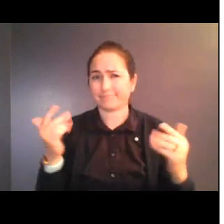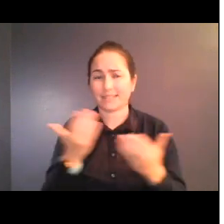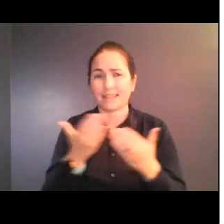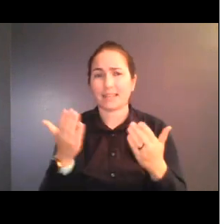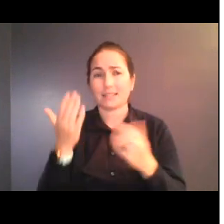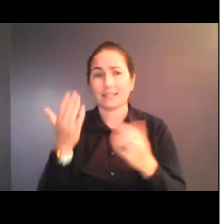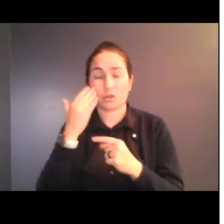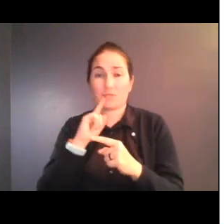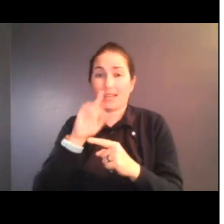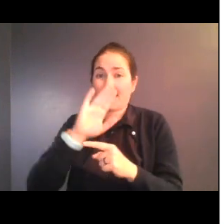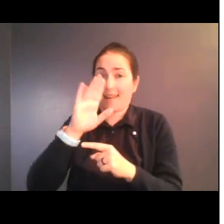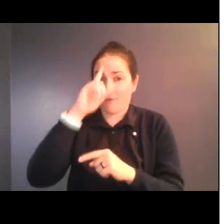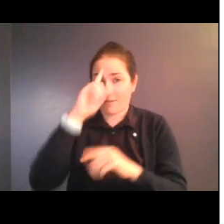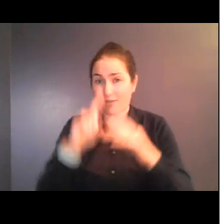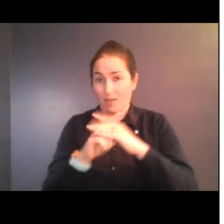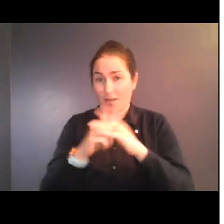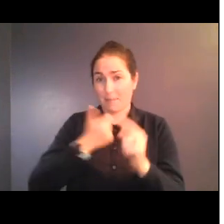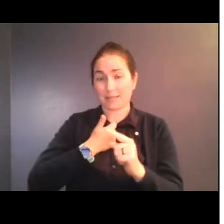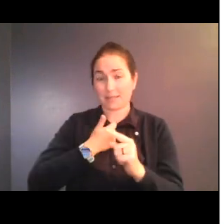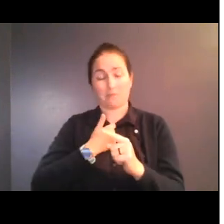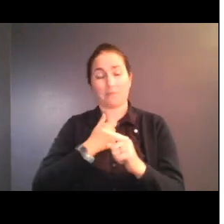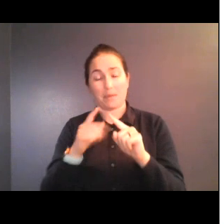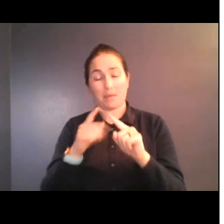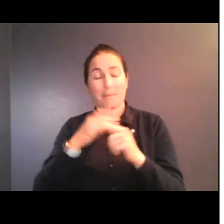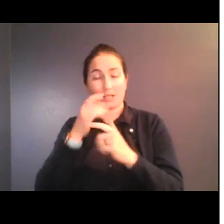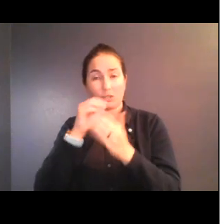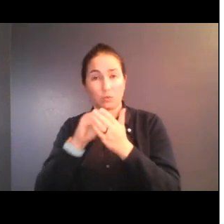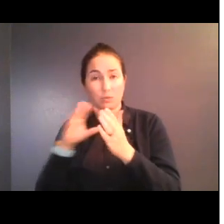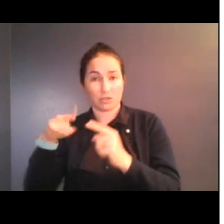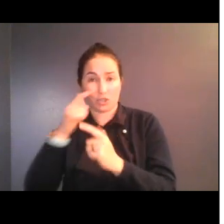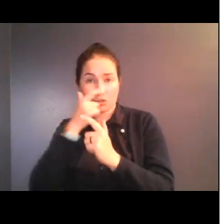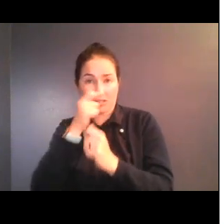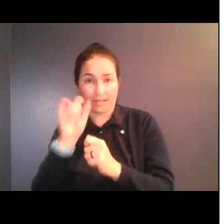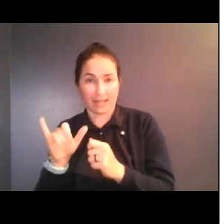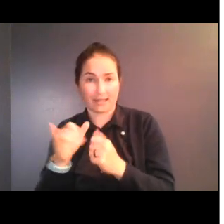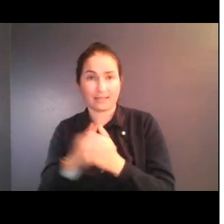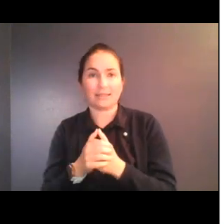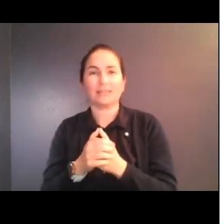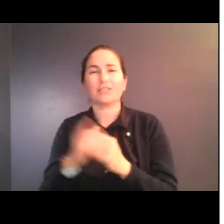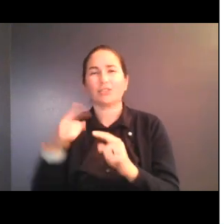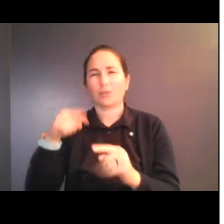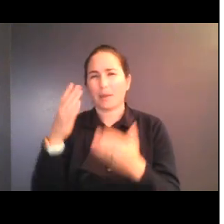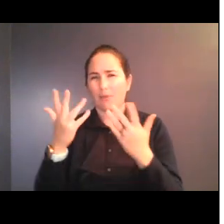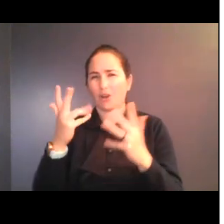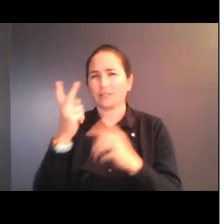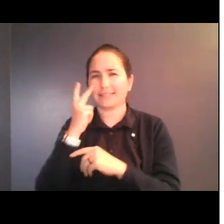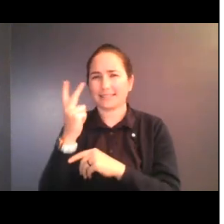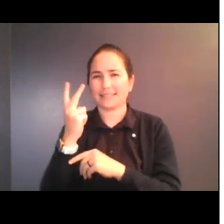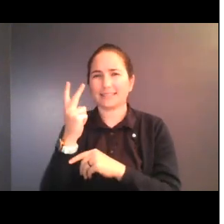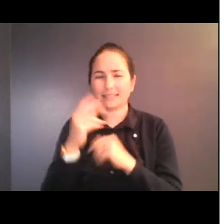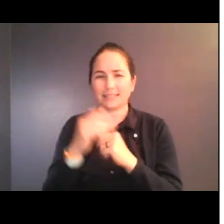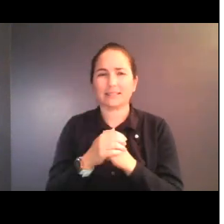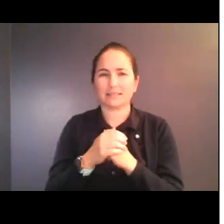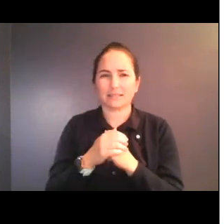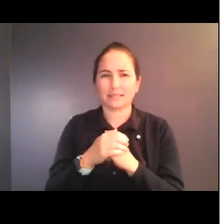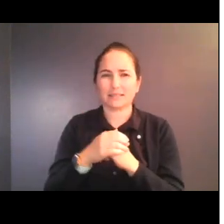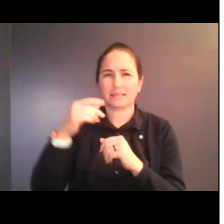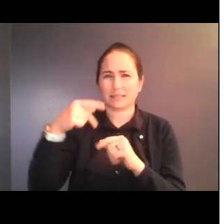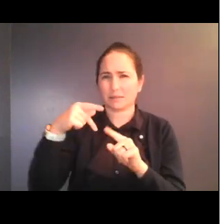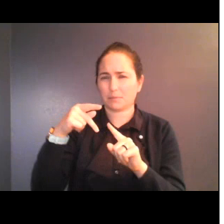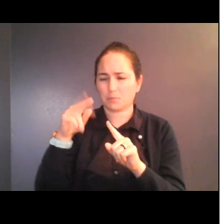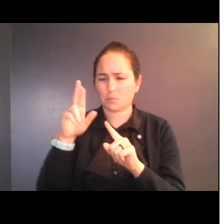I would have never thought of that are of interest to my students. As some of you may have seen, Pratt changed its logo